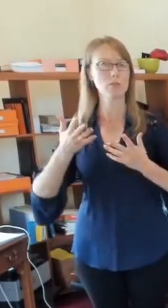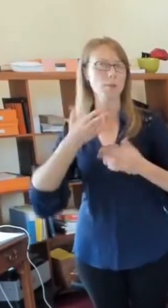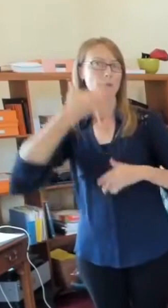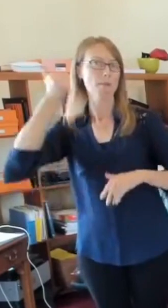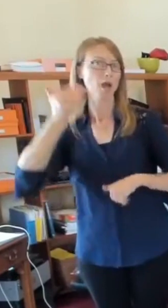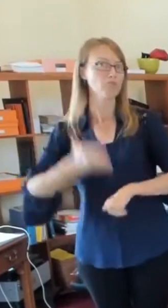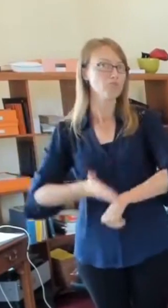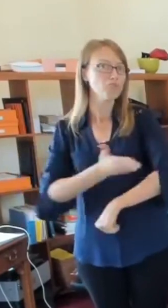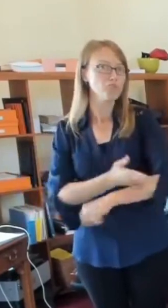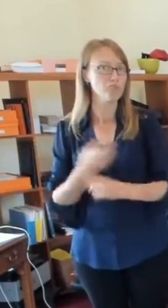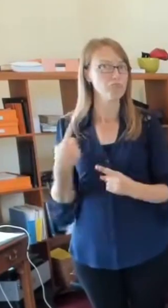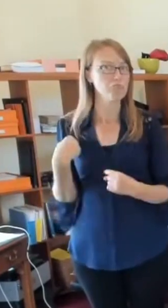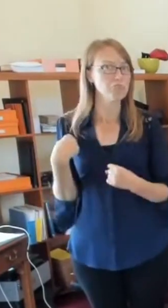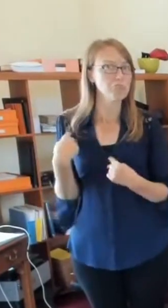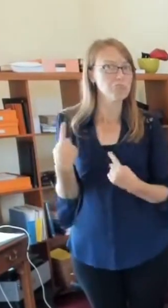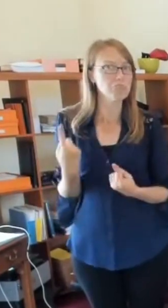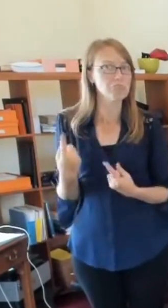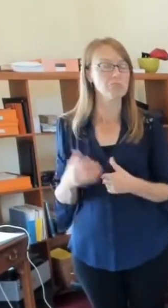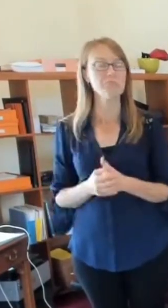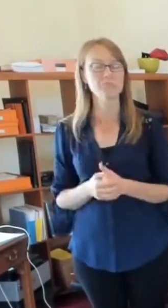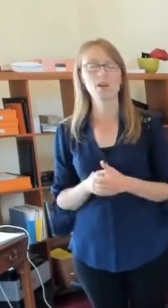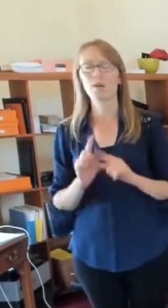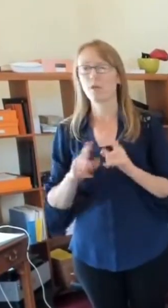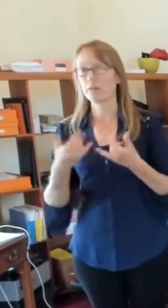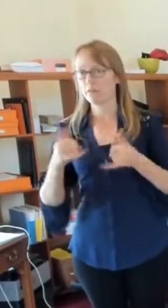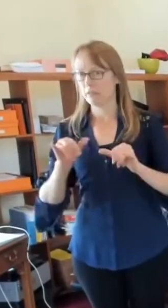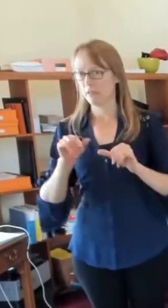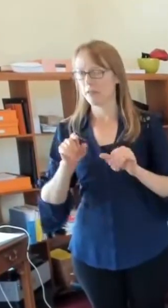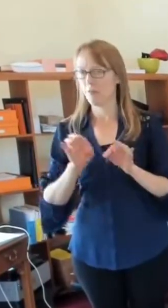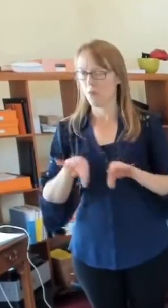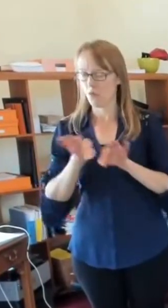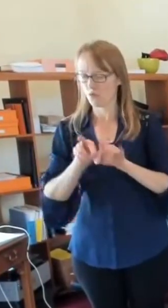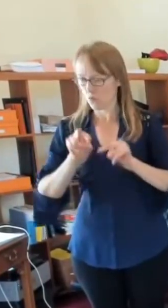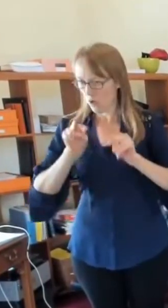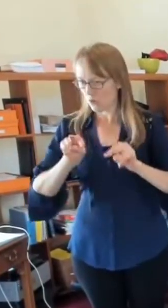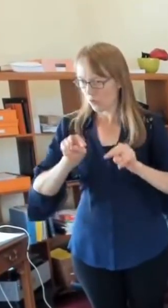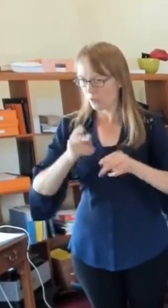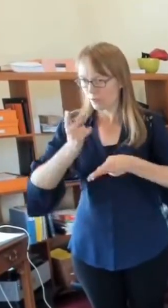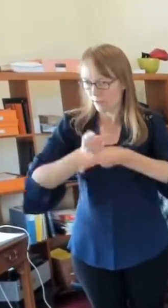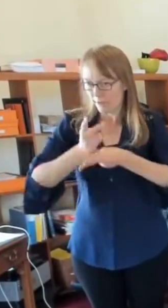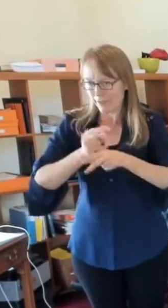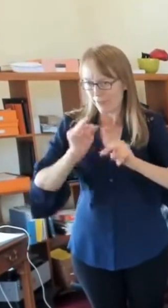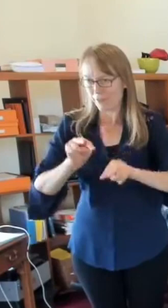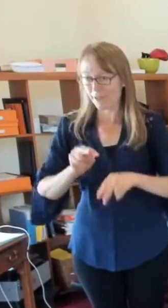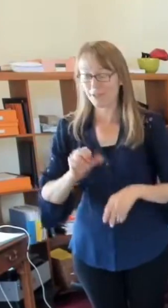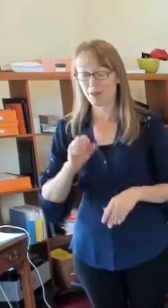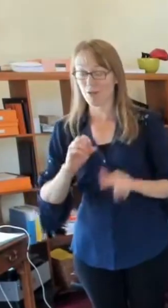going to have to keep on it. So, Jacob, questions?